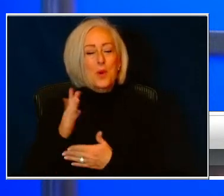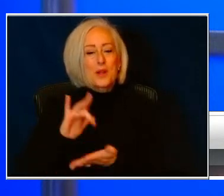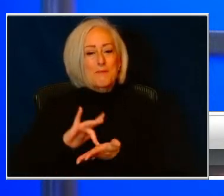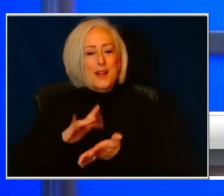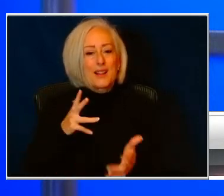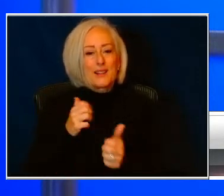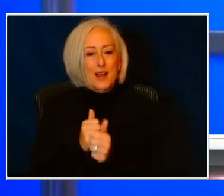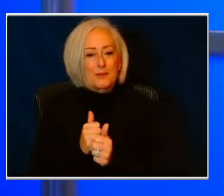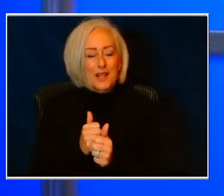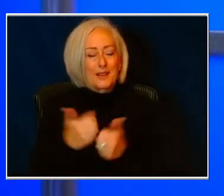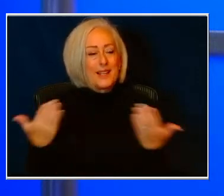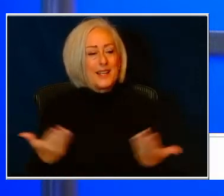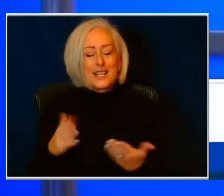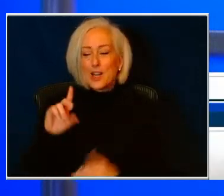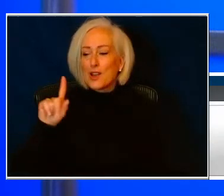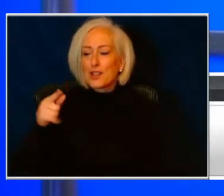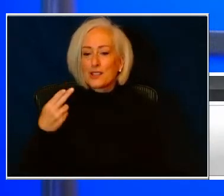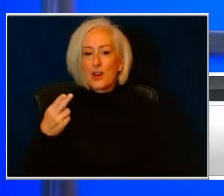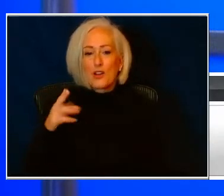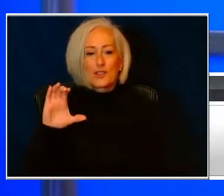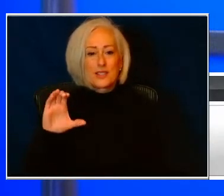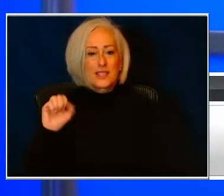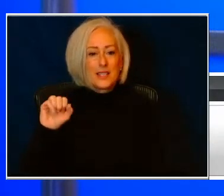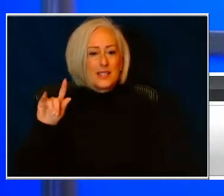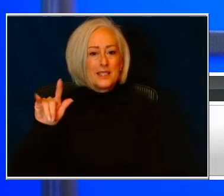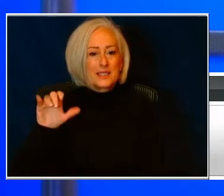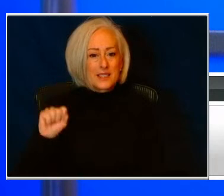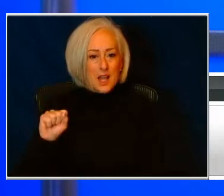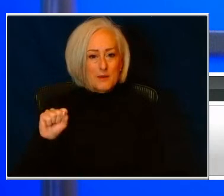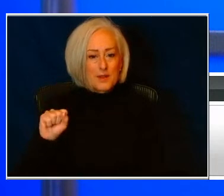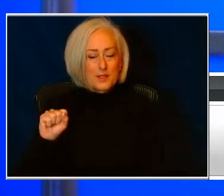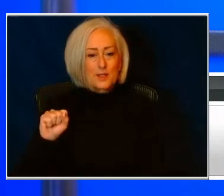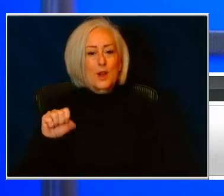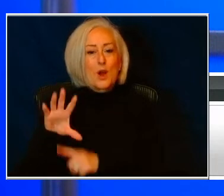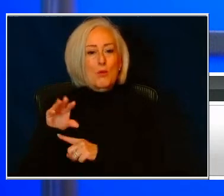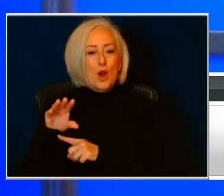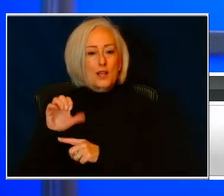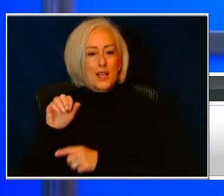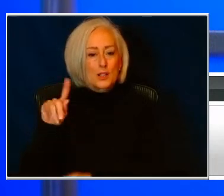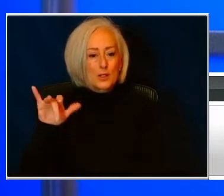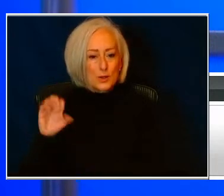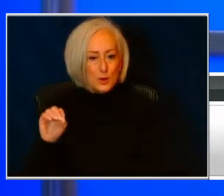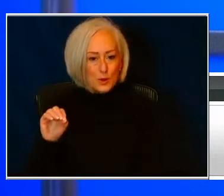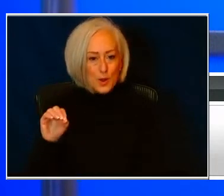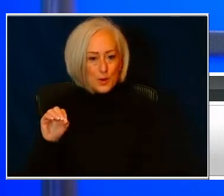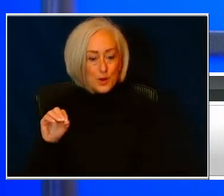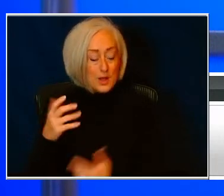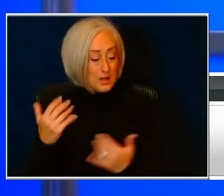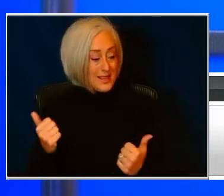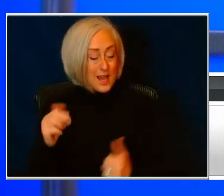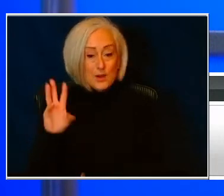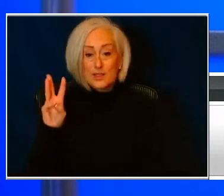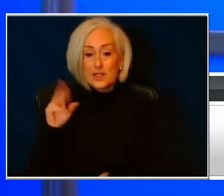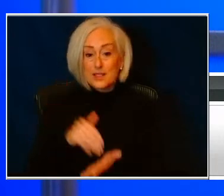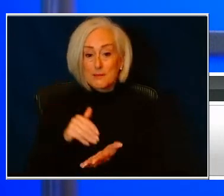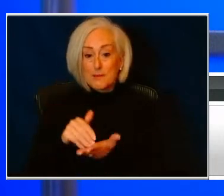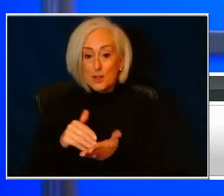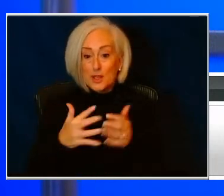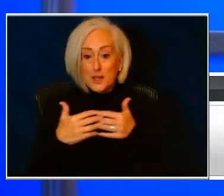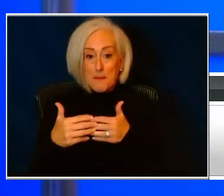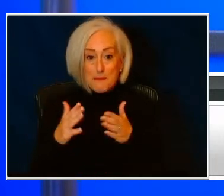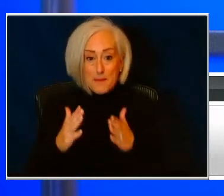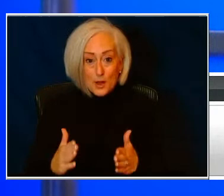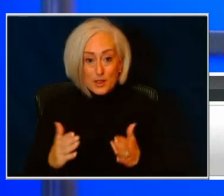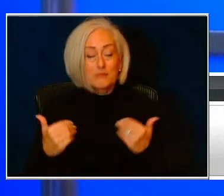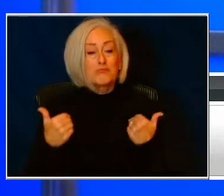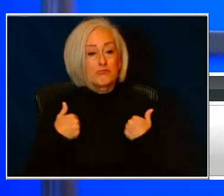Family Broadcast Studio. Right now, there are more than 6 million Americans with Alzheimer's disease. The number is growing, and